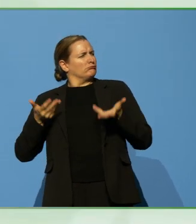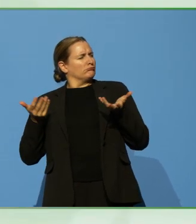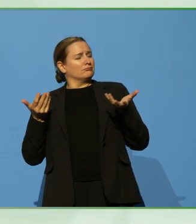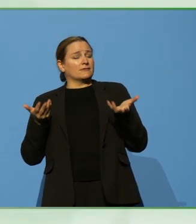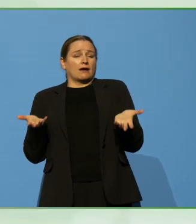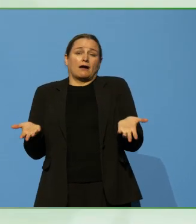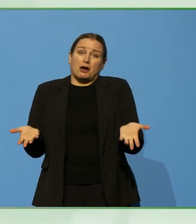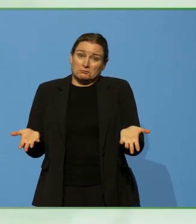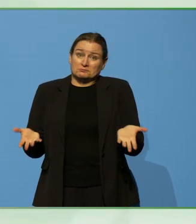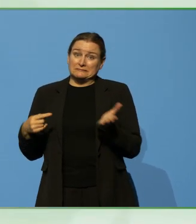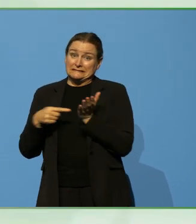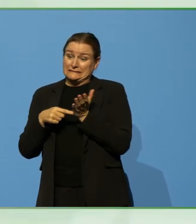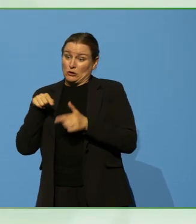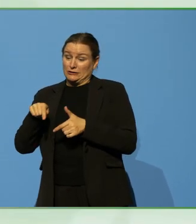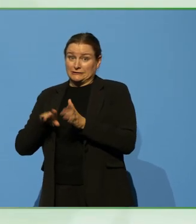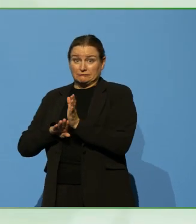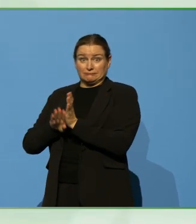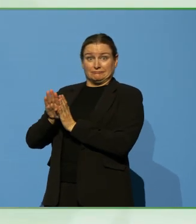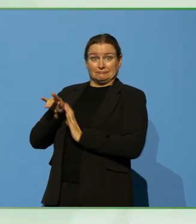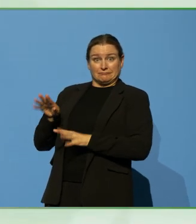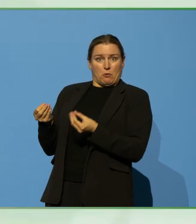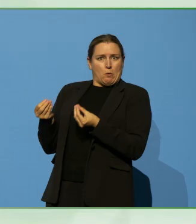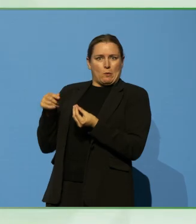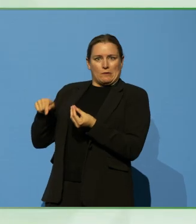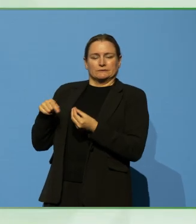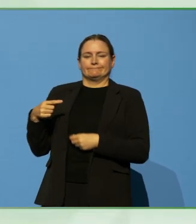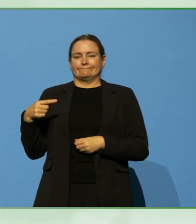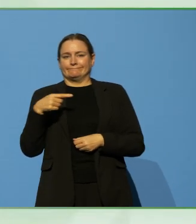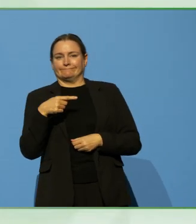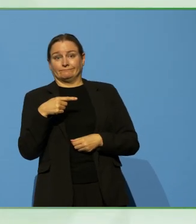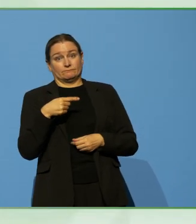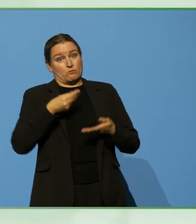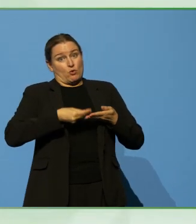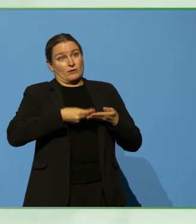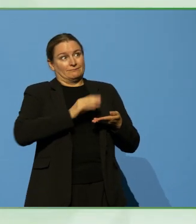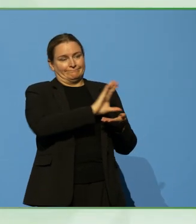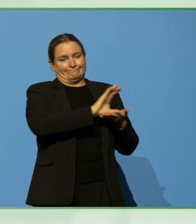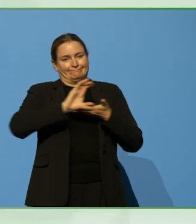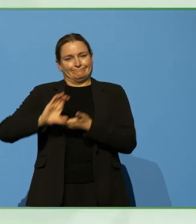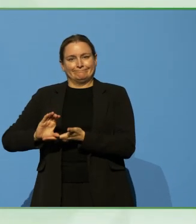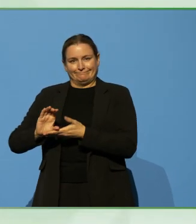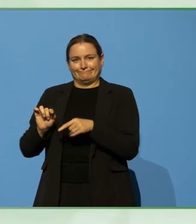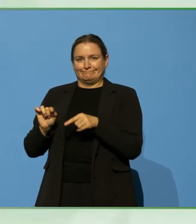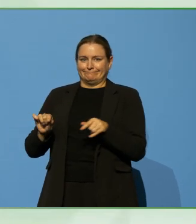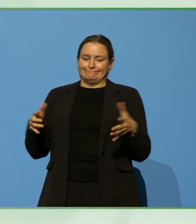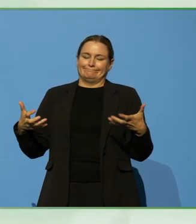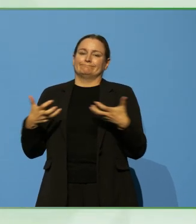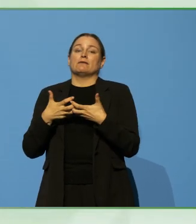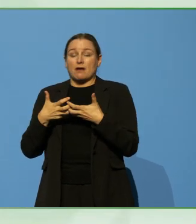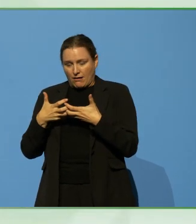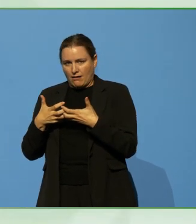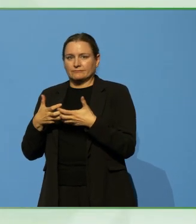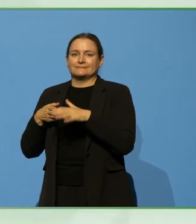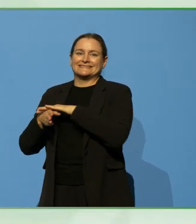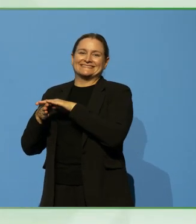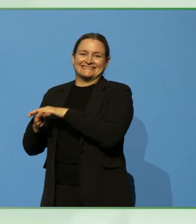and technology that shape our way that money moves, that we access our finances, can be accessible, or it